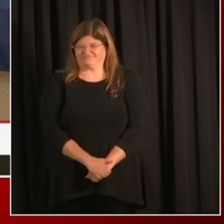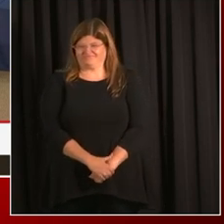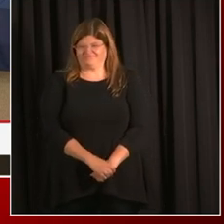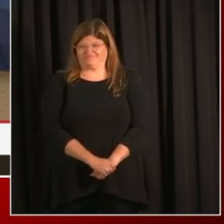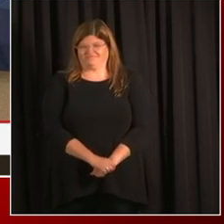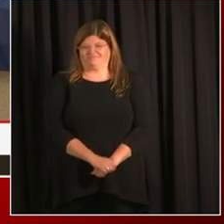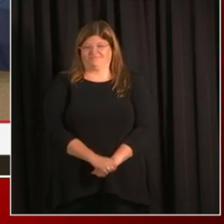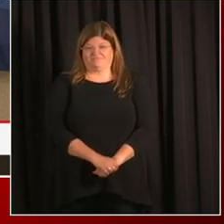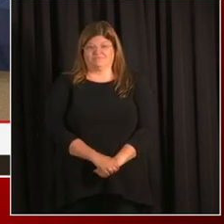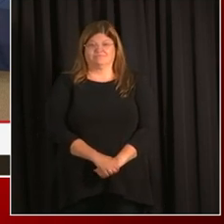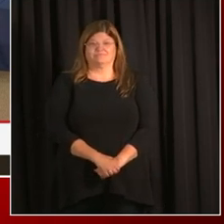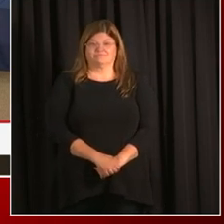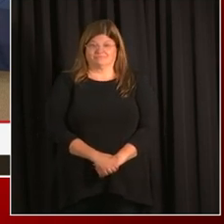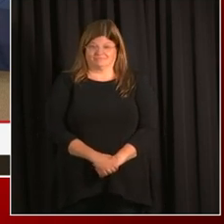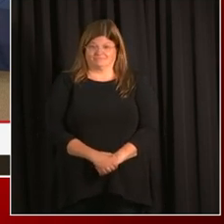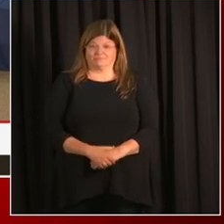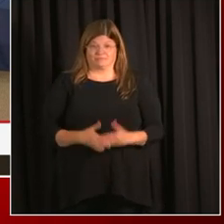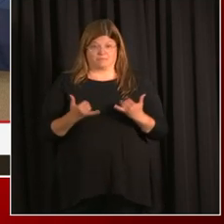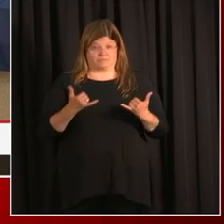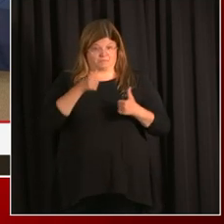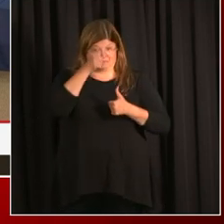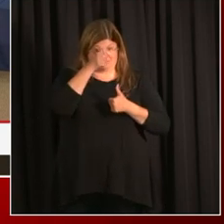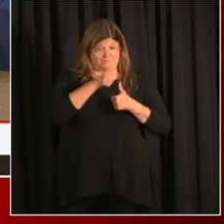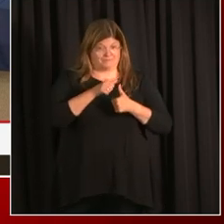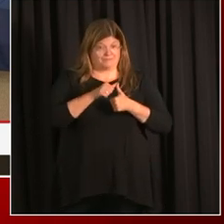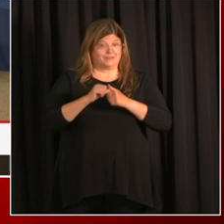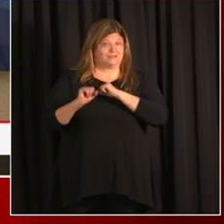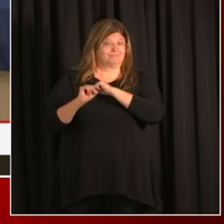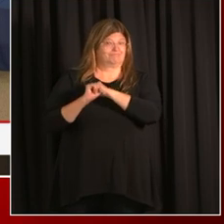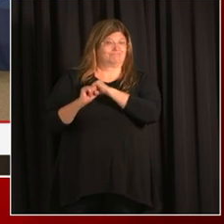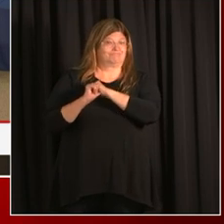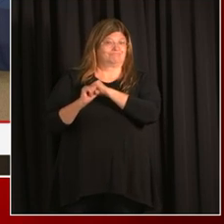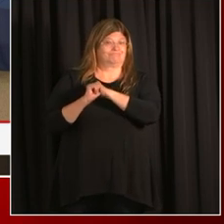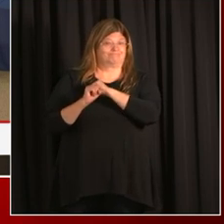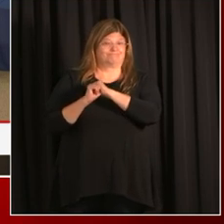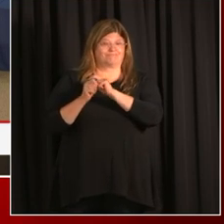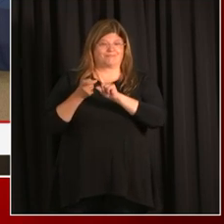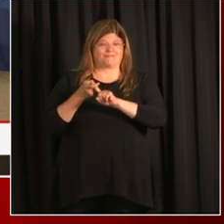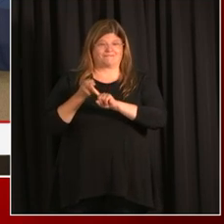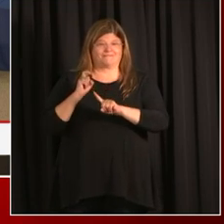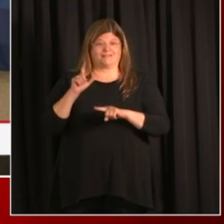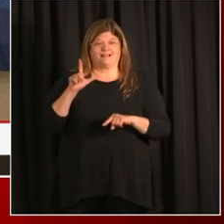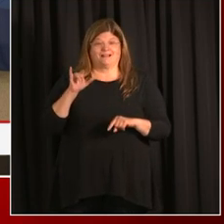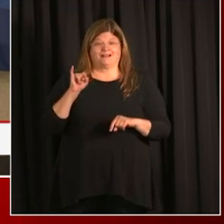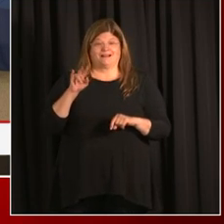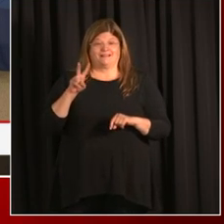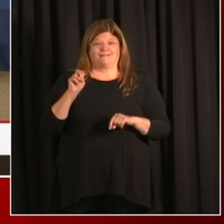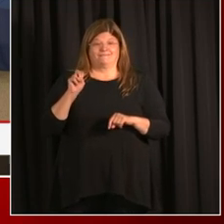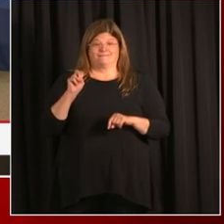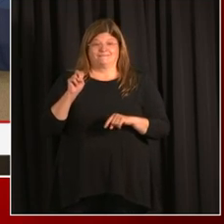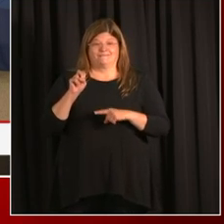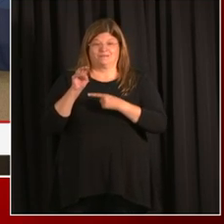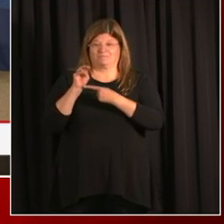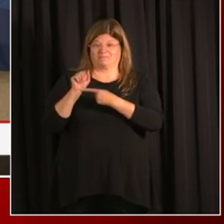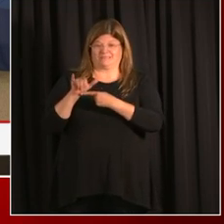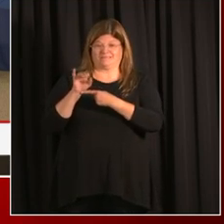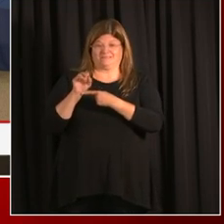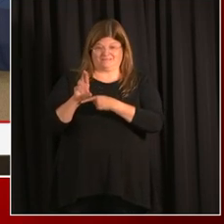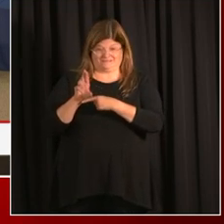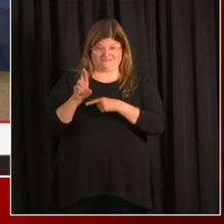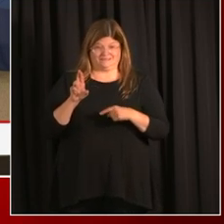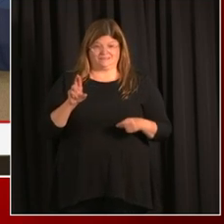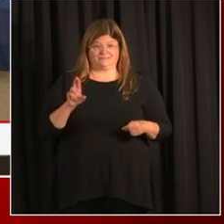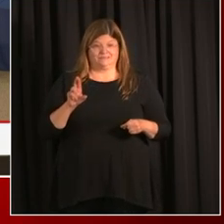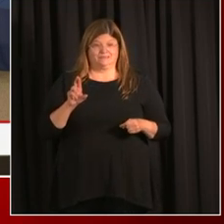And again, we are also broadcasting today from live on all the mayor's social media networks, as